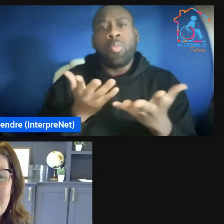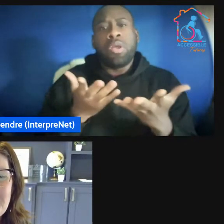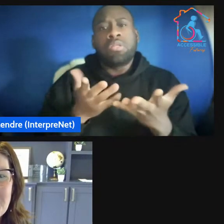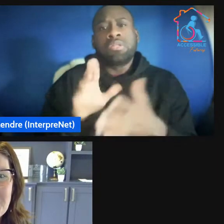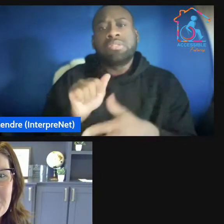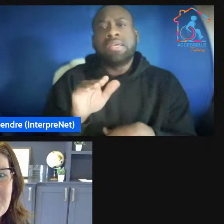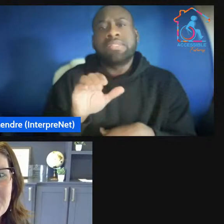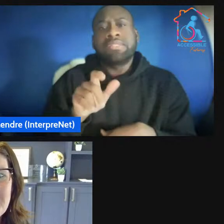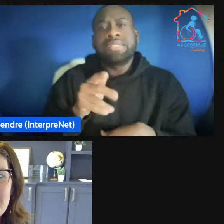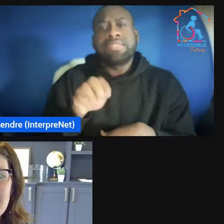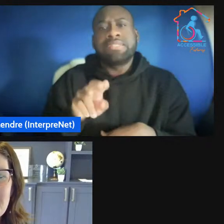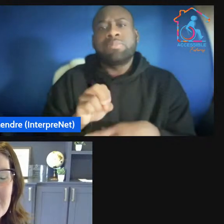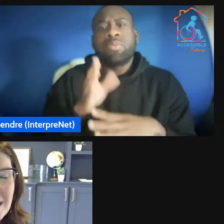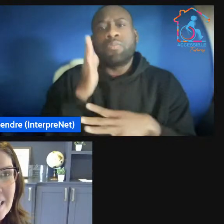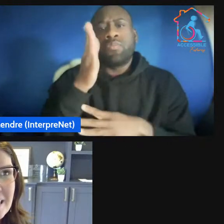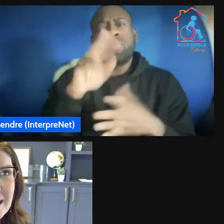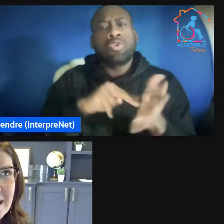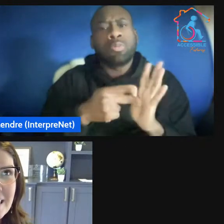mean to you?